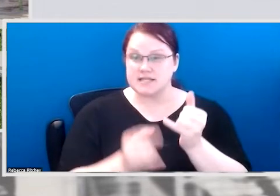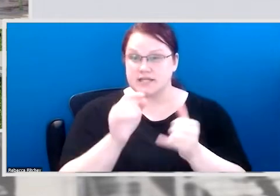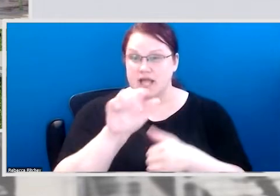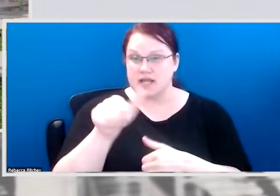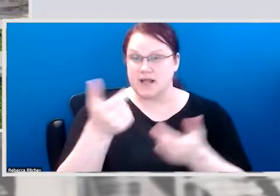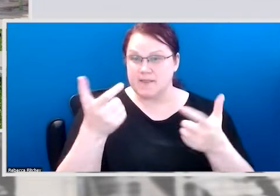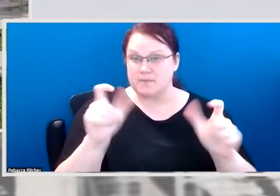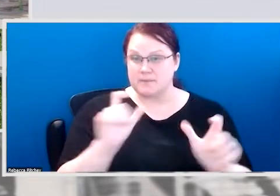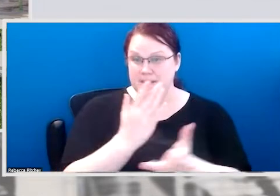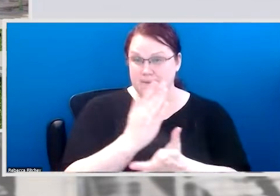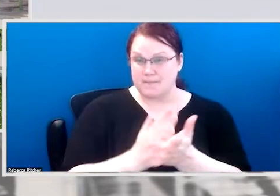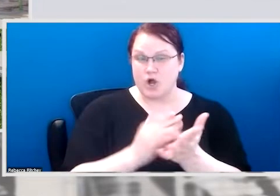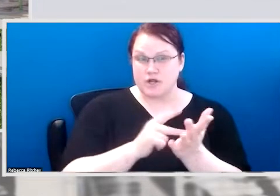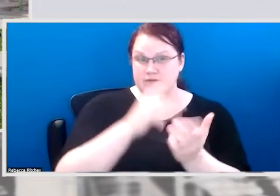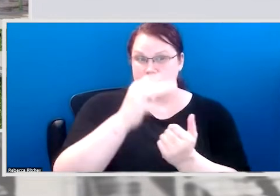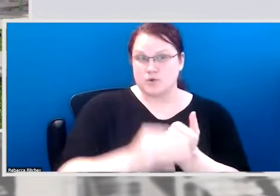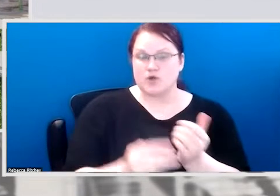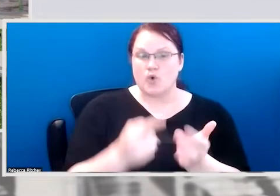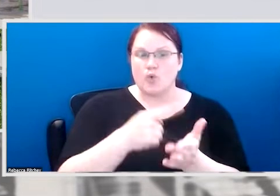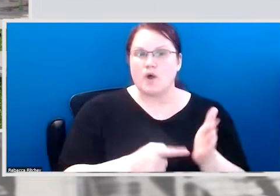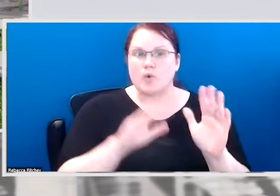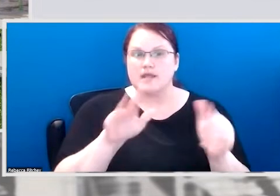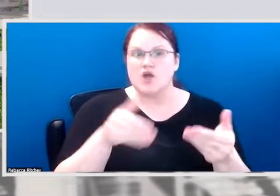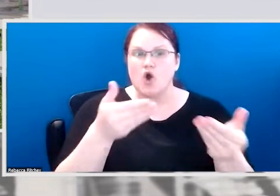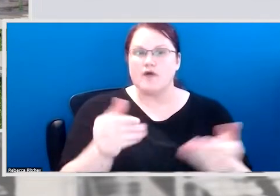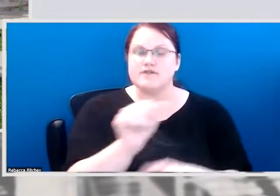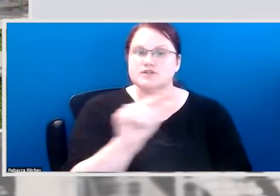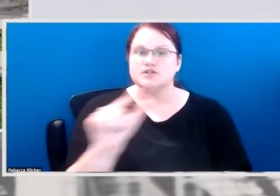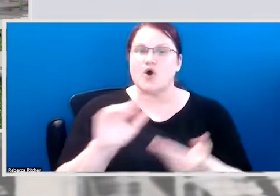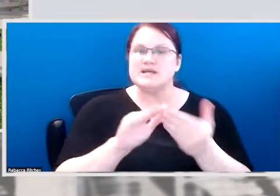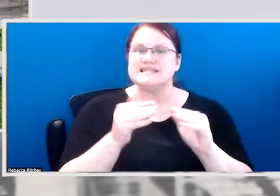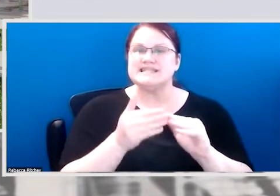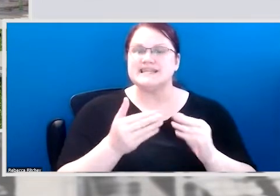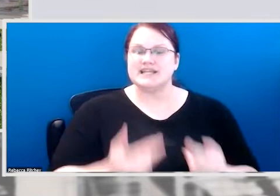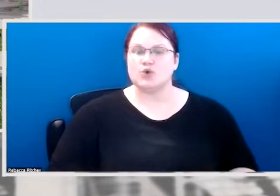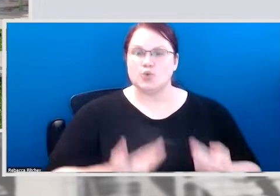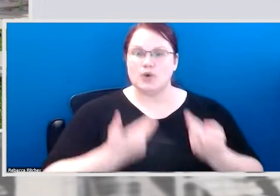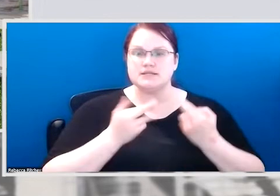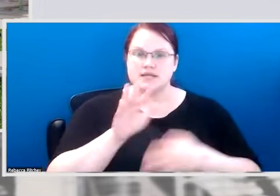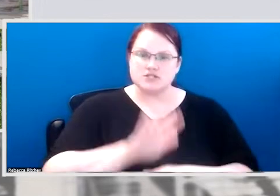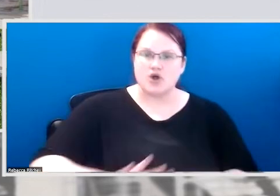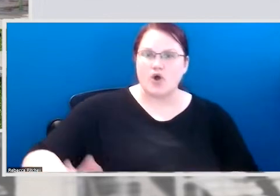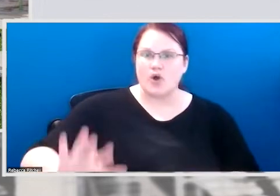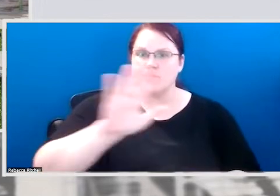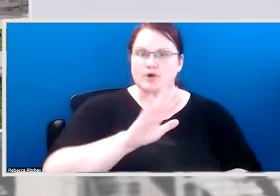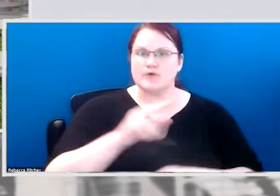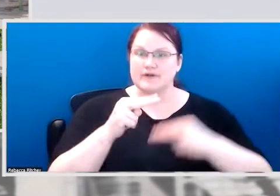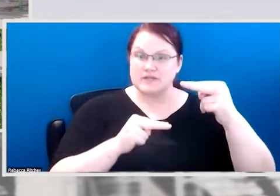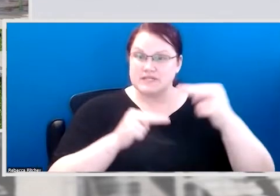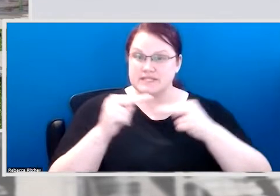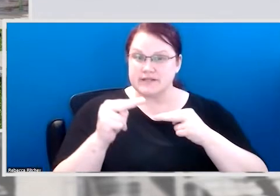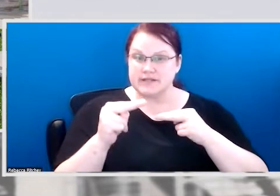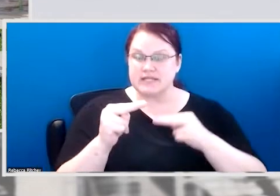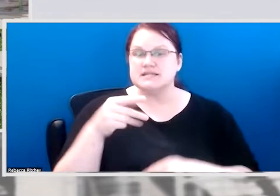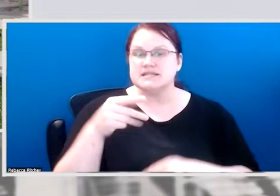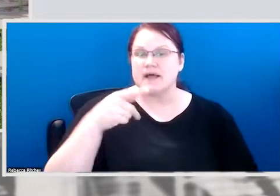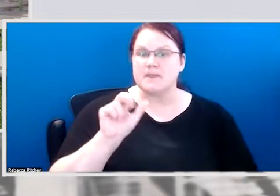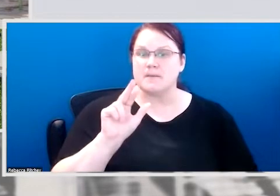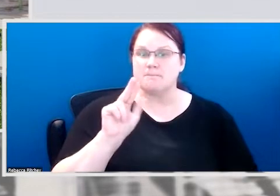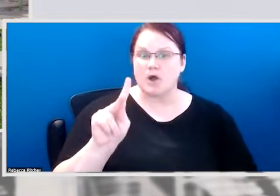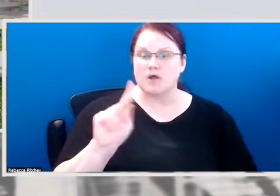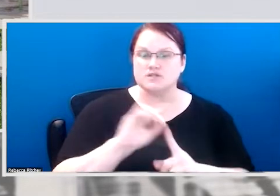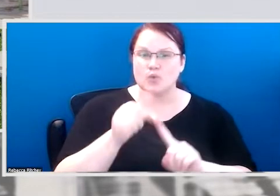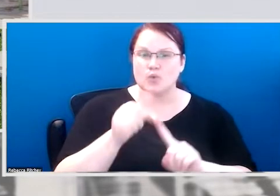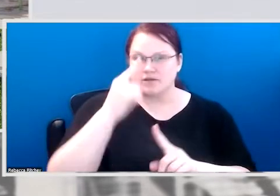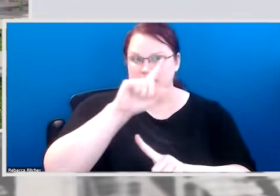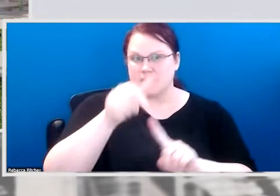our programming, of course, is what we offer to all city residents across all of our facilities and out in our parks. So when you think of